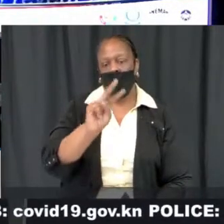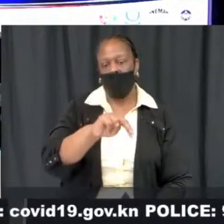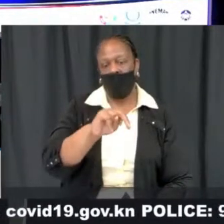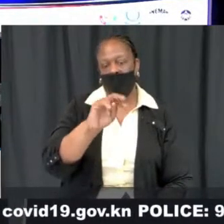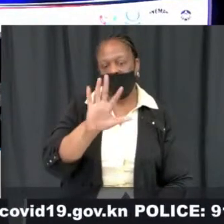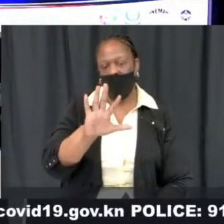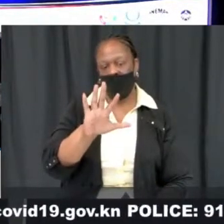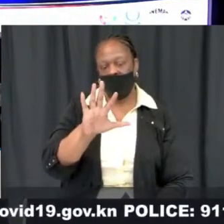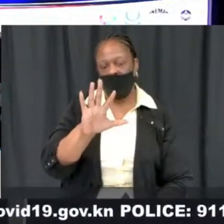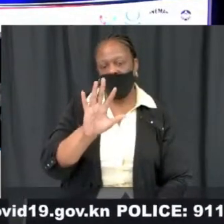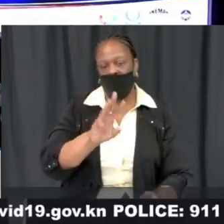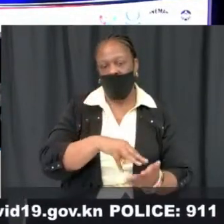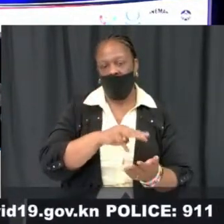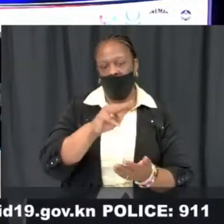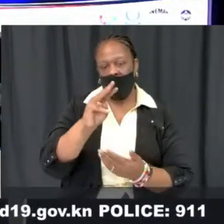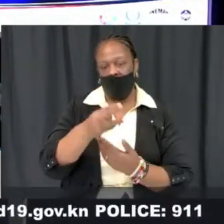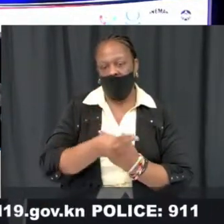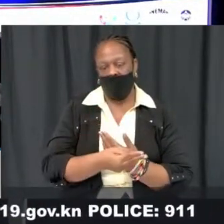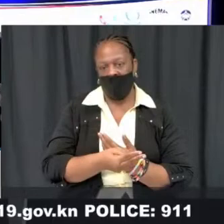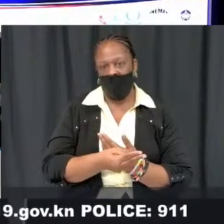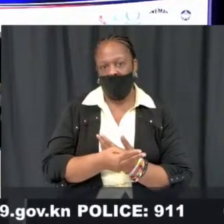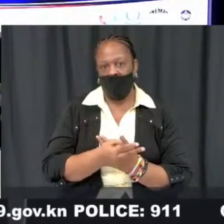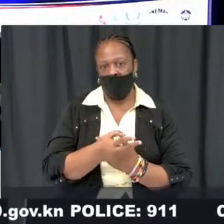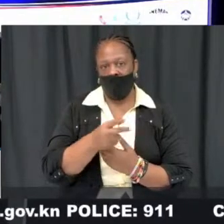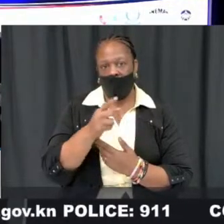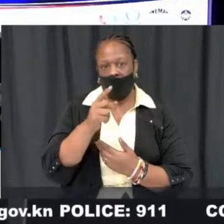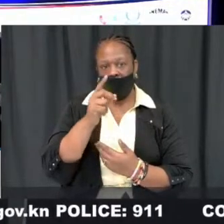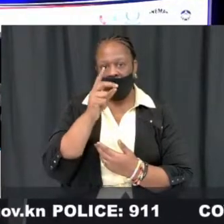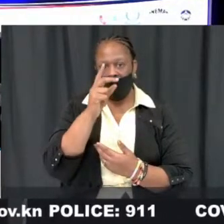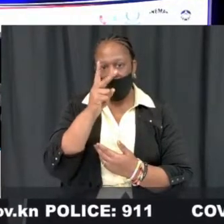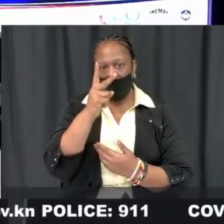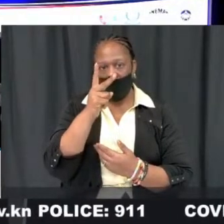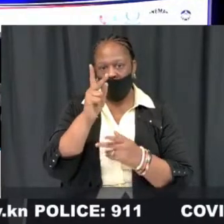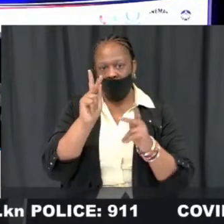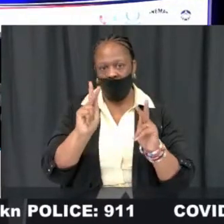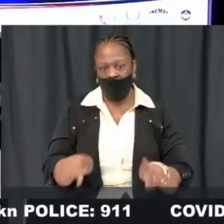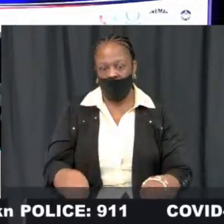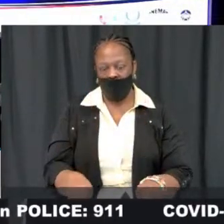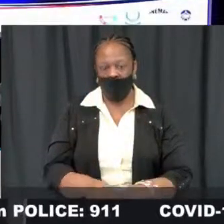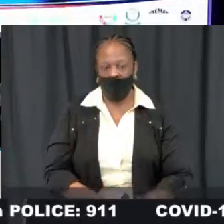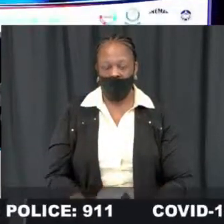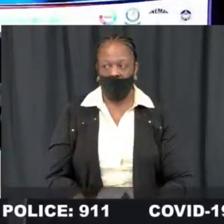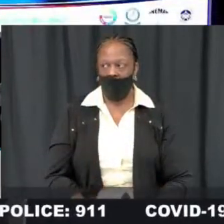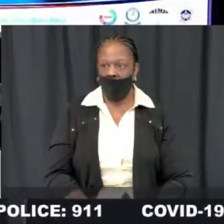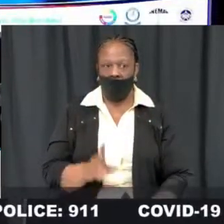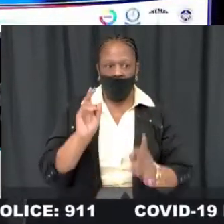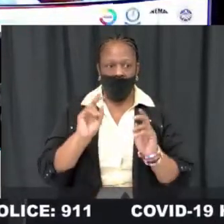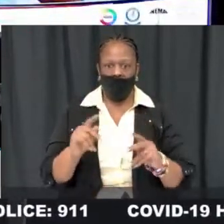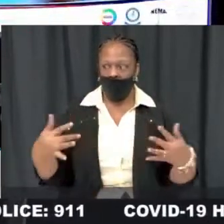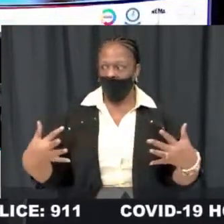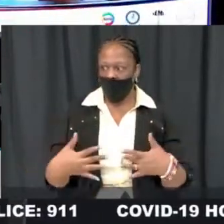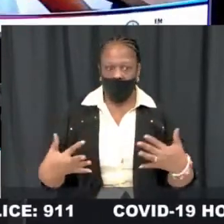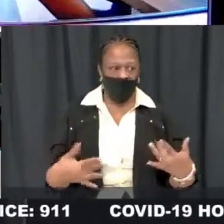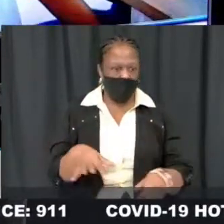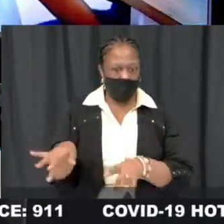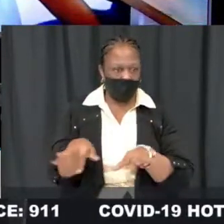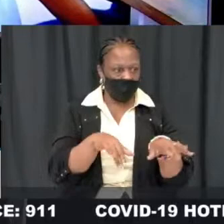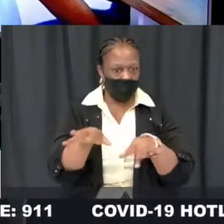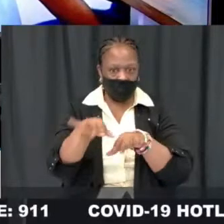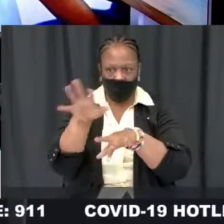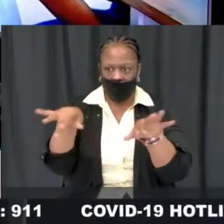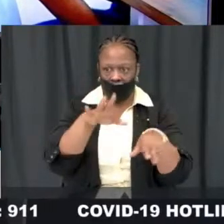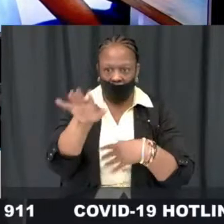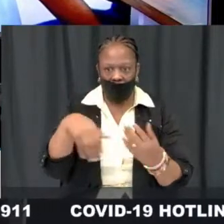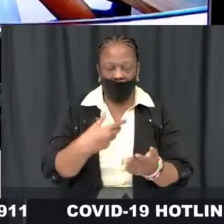first 2 COVID cases were identified in St. Kitts and Nevis that created panic and havoc. On the 25th,